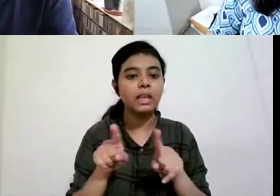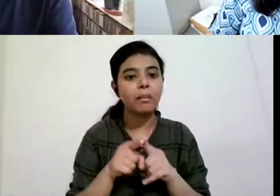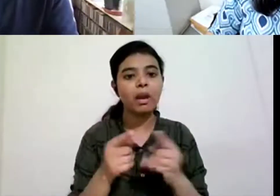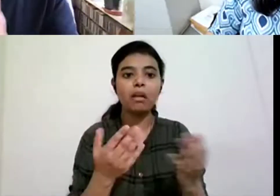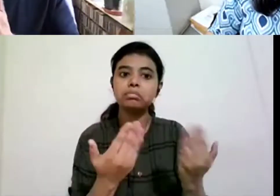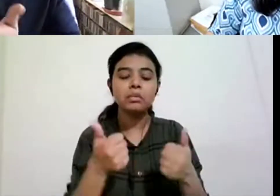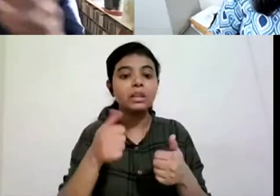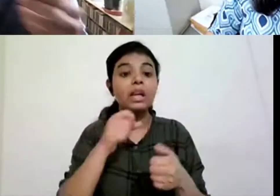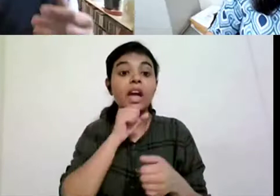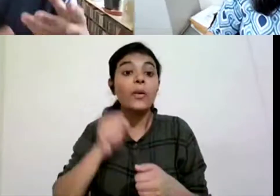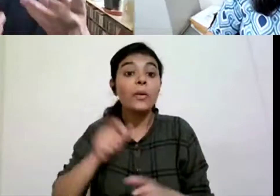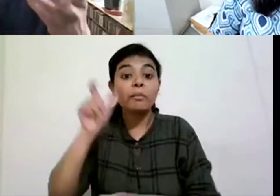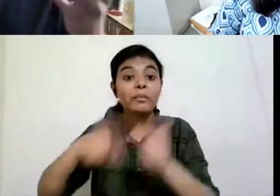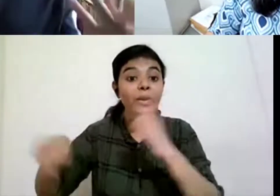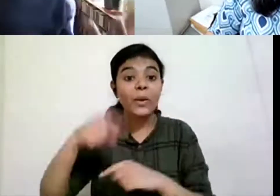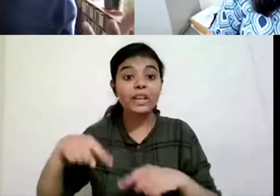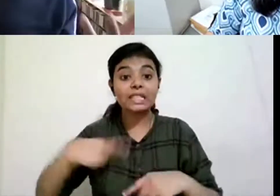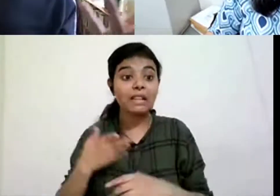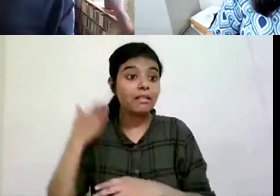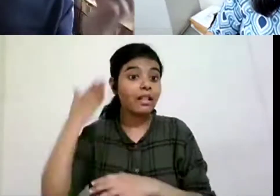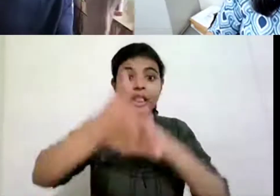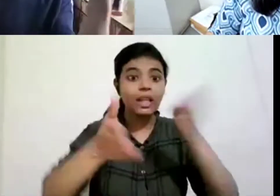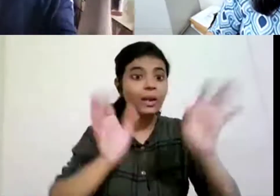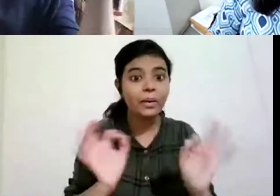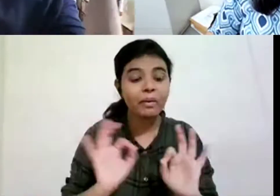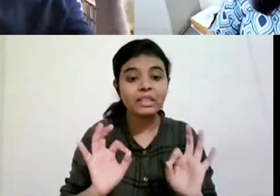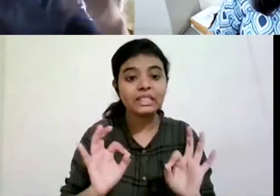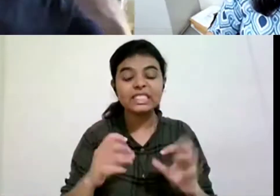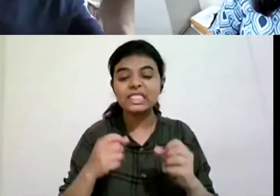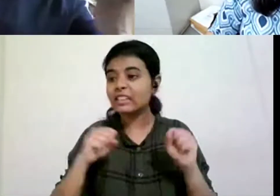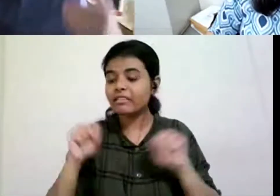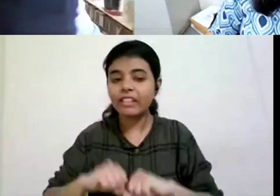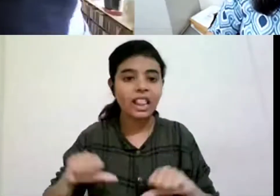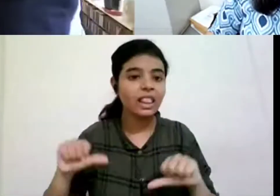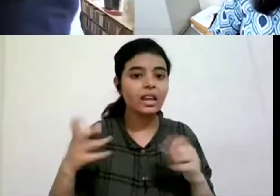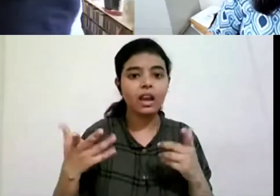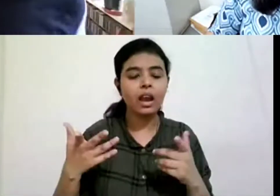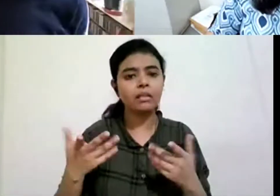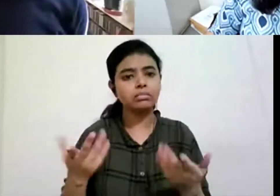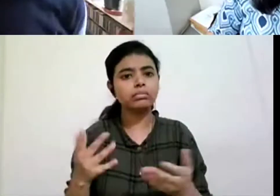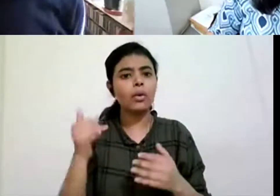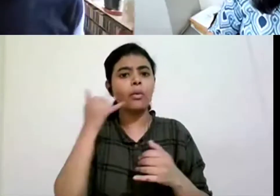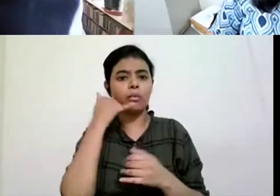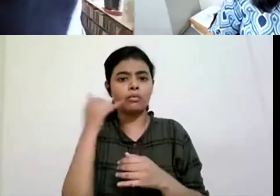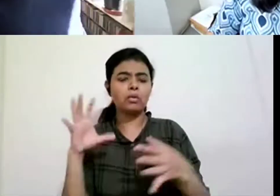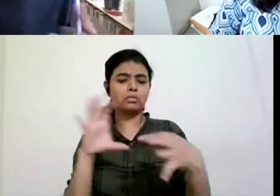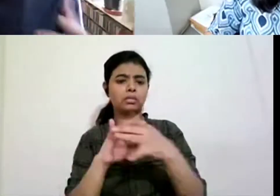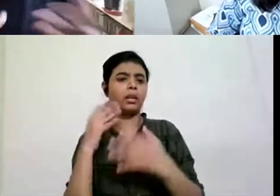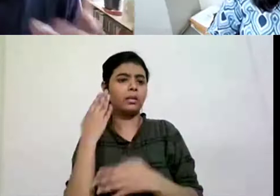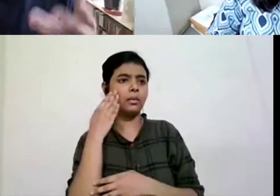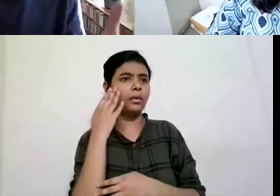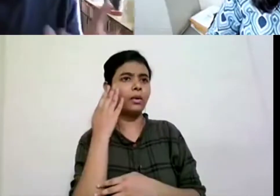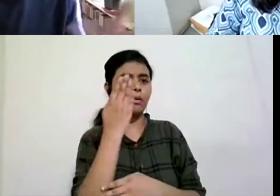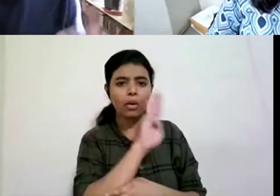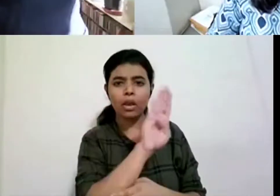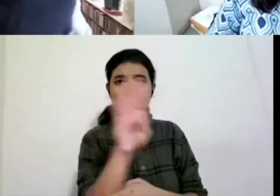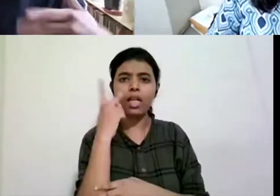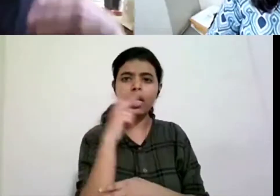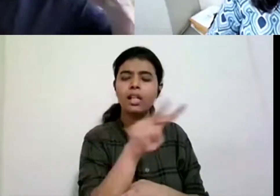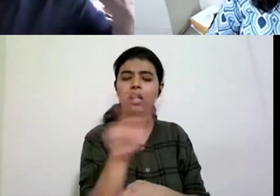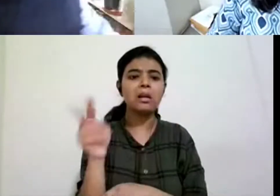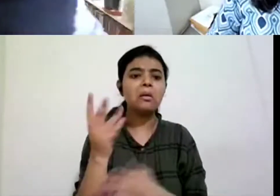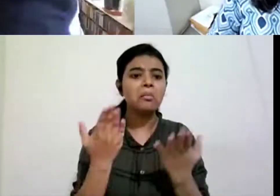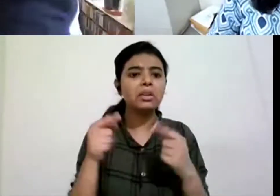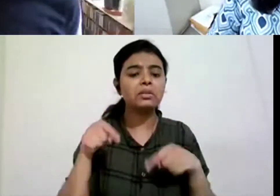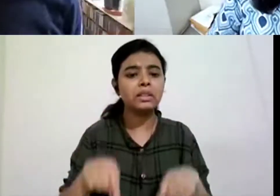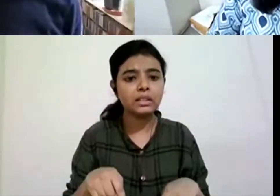elderly people to join public life without leaving their home, which they might not be able anymore